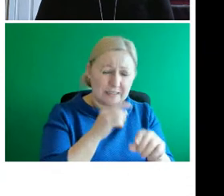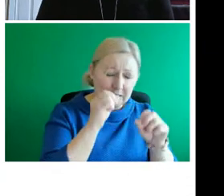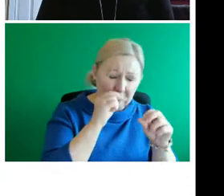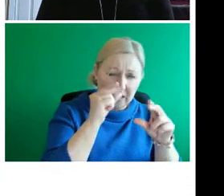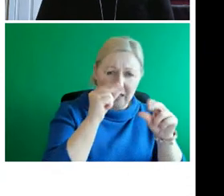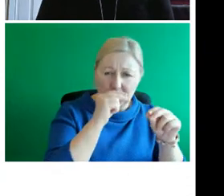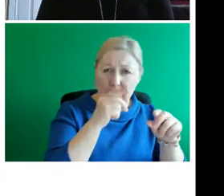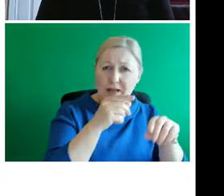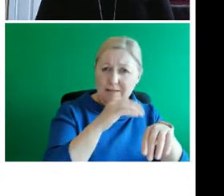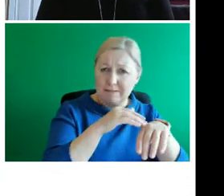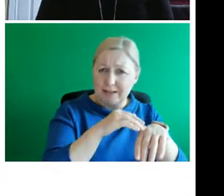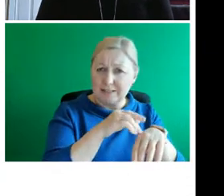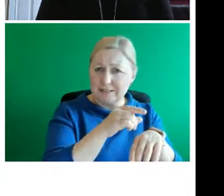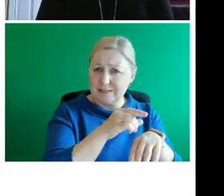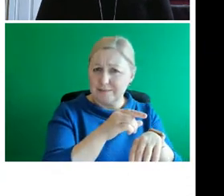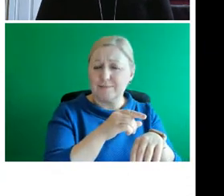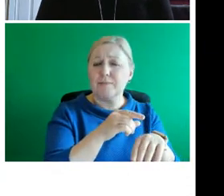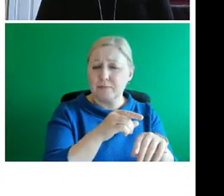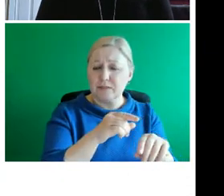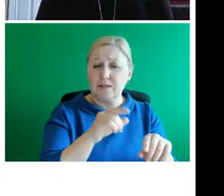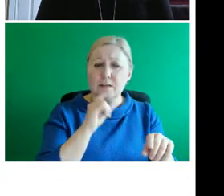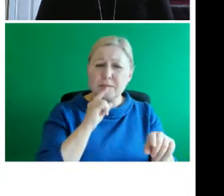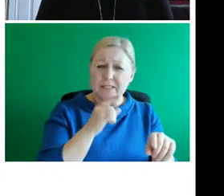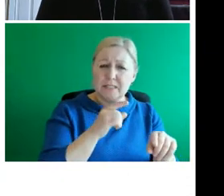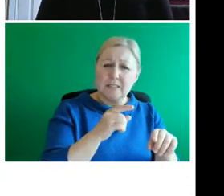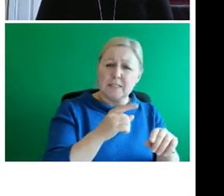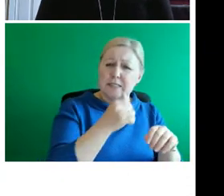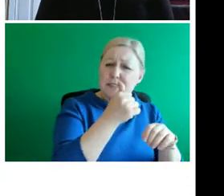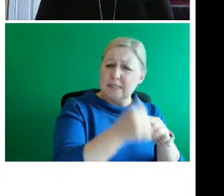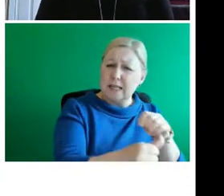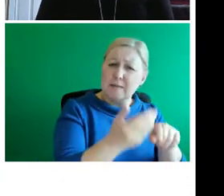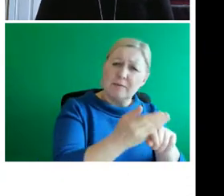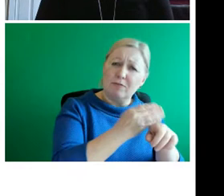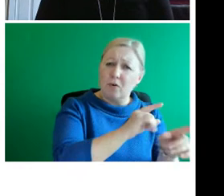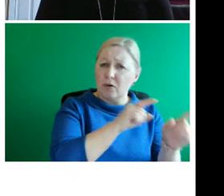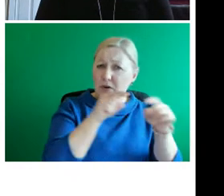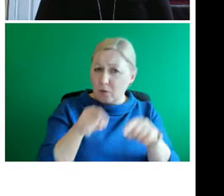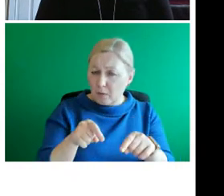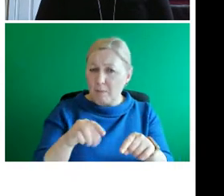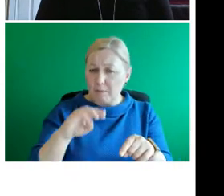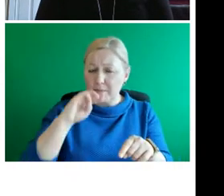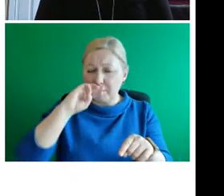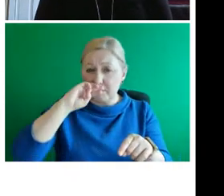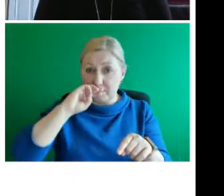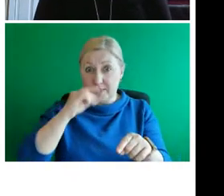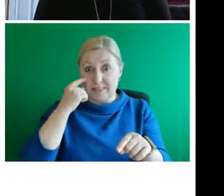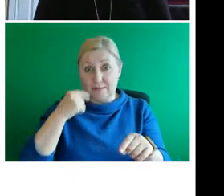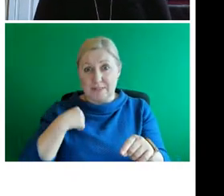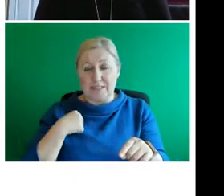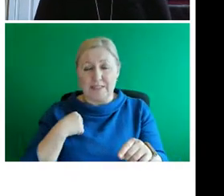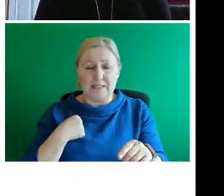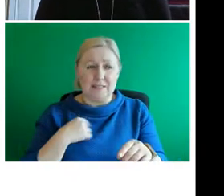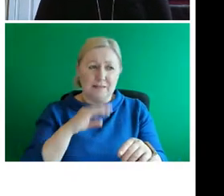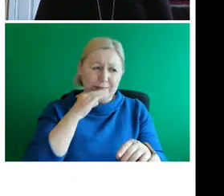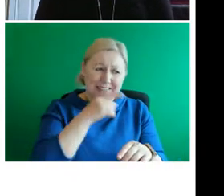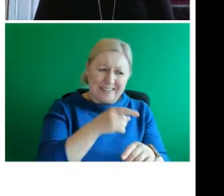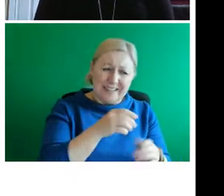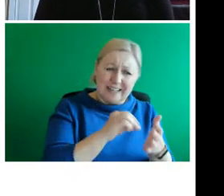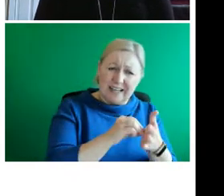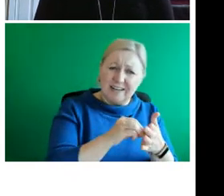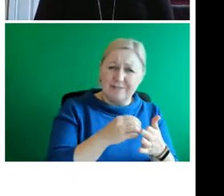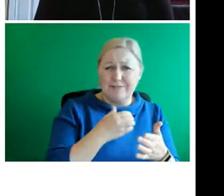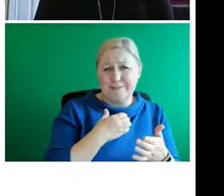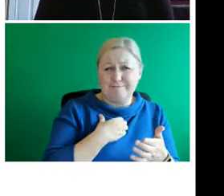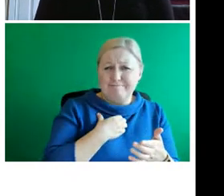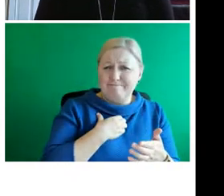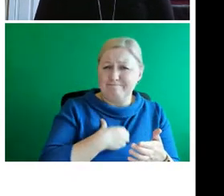infection, and the medical team requested our input as he was quite agitated on the ward, and they had begun the process of applying for long-term care.